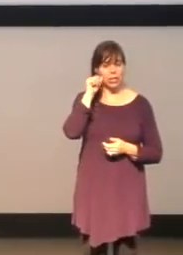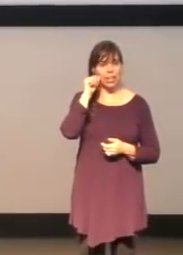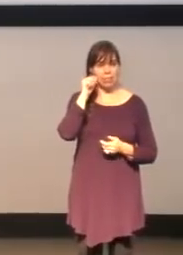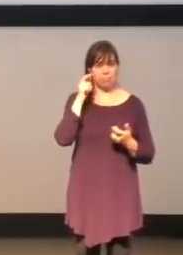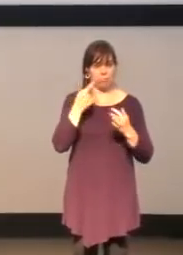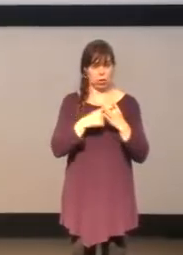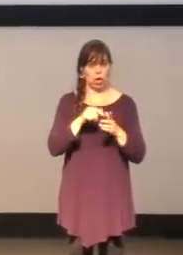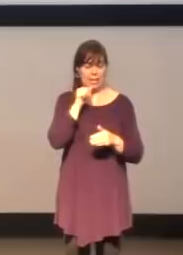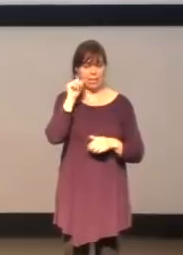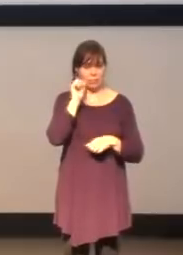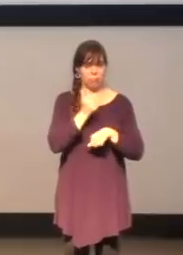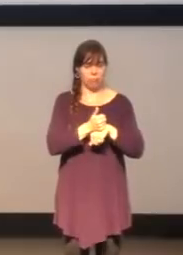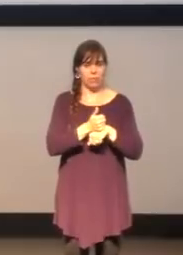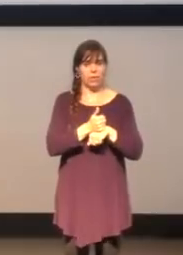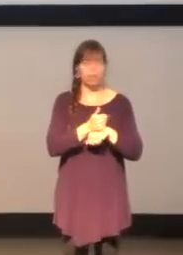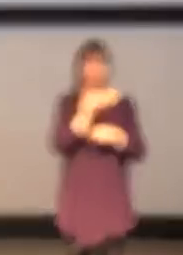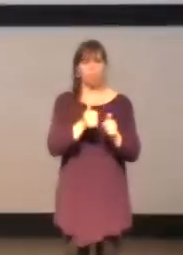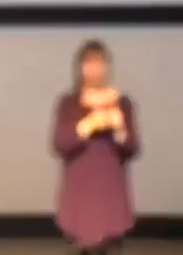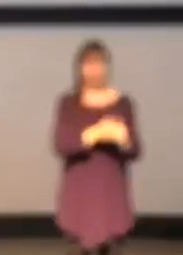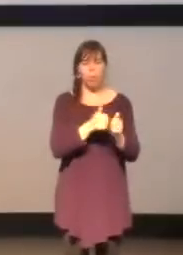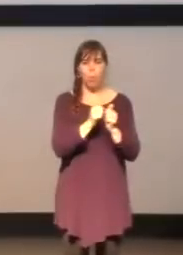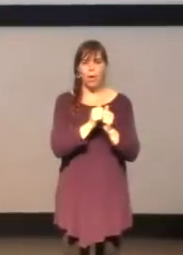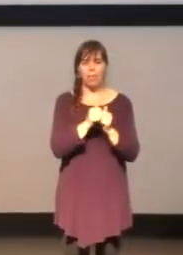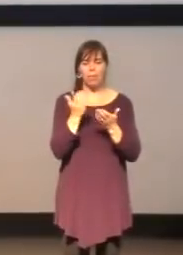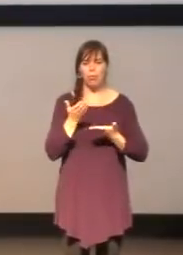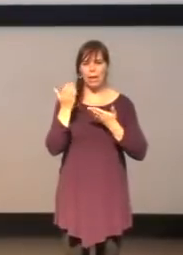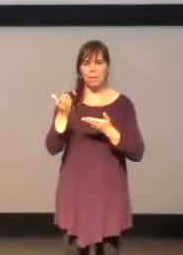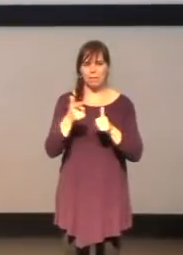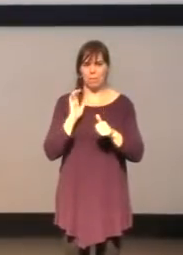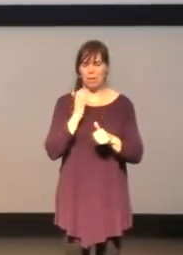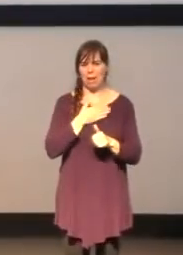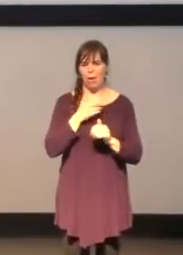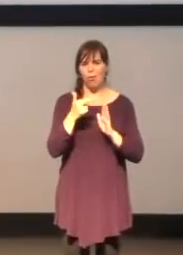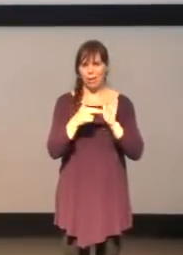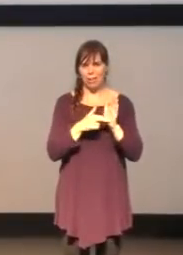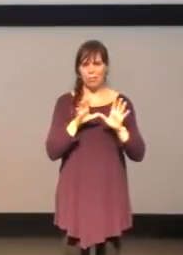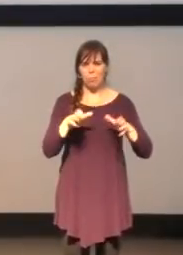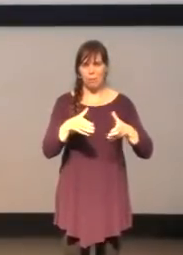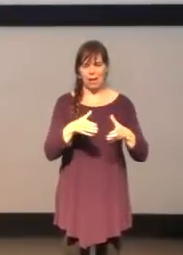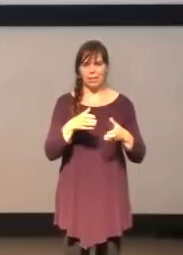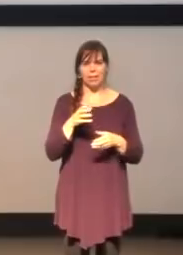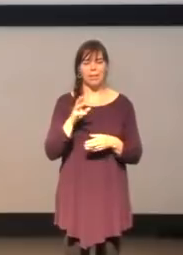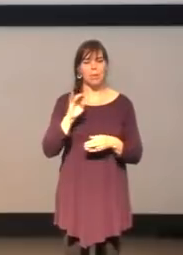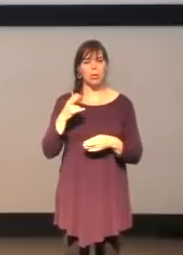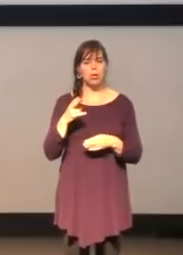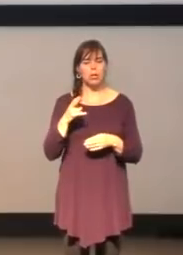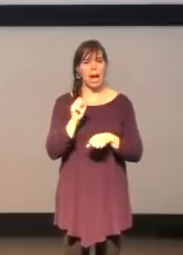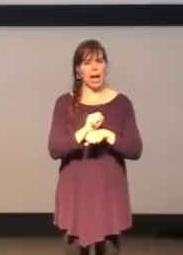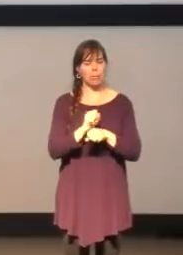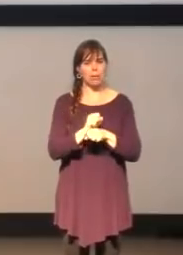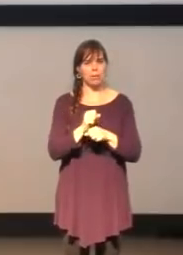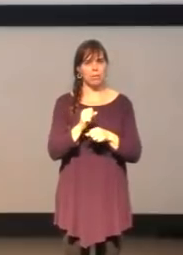effective yesterday, in accordance with recommendations from our regulatory body, the Michigan Occupational